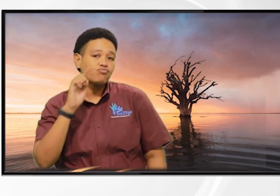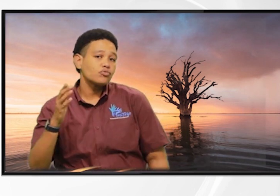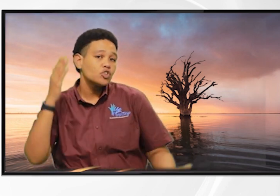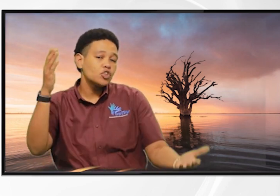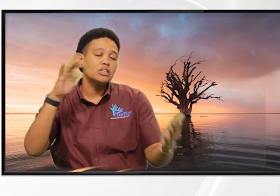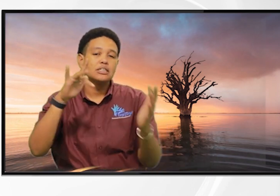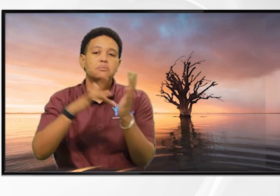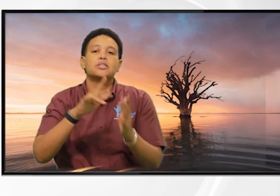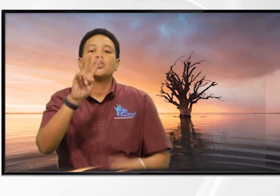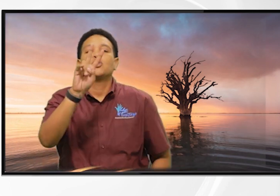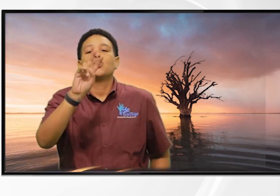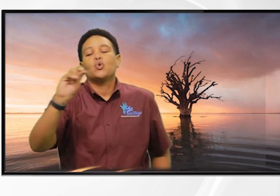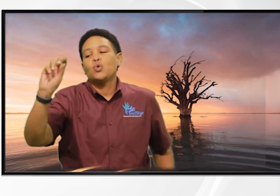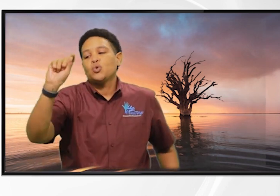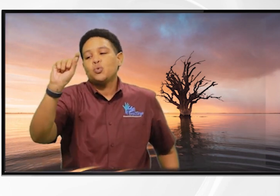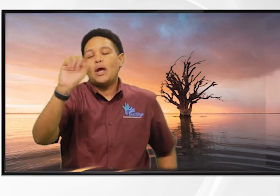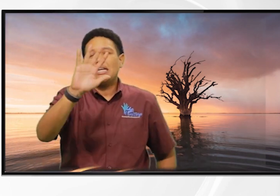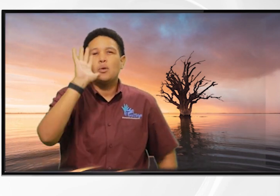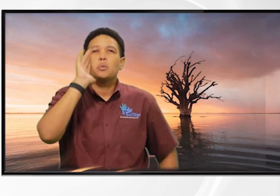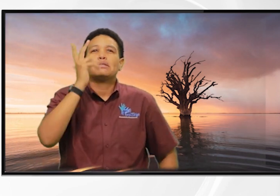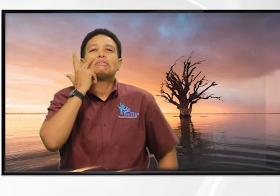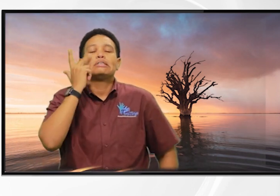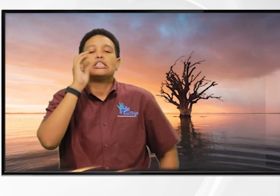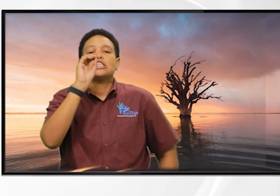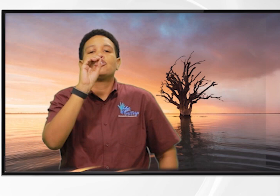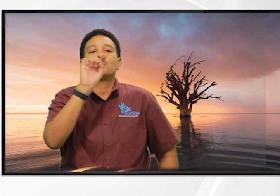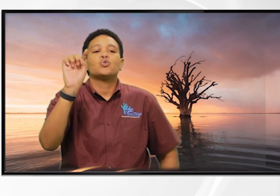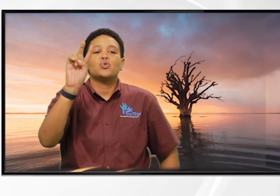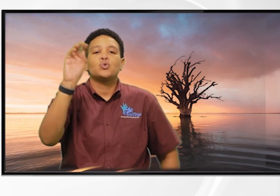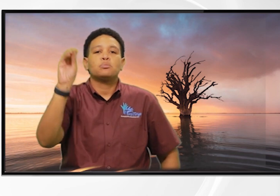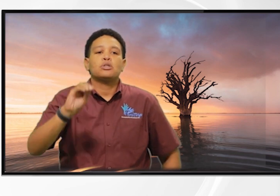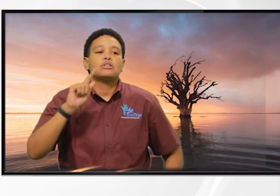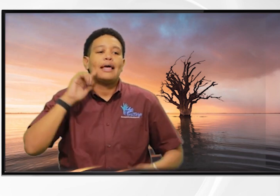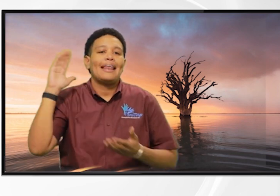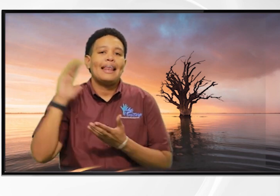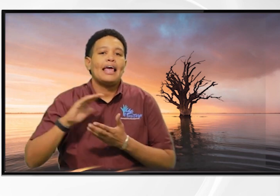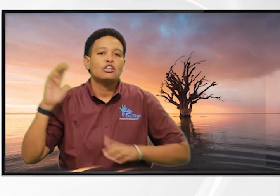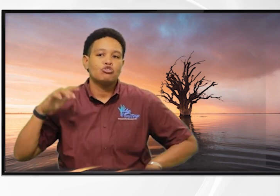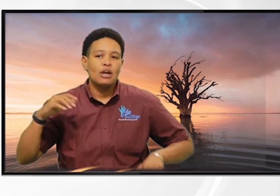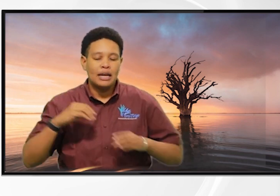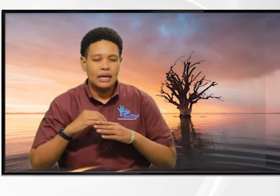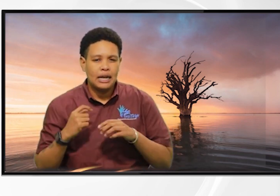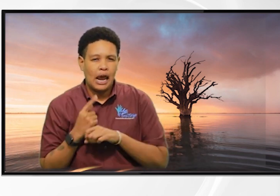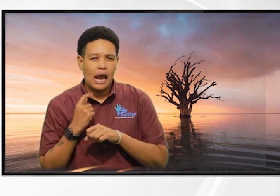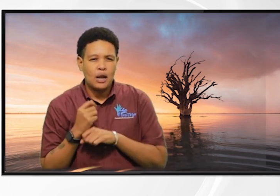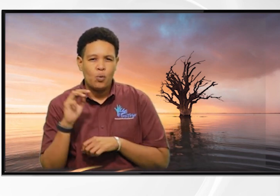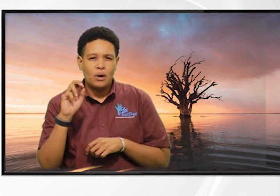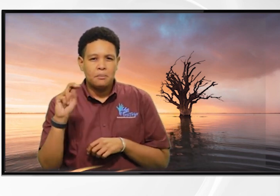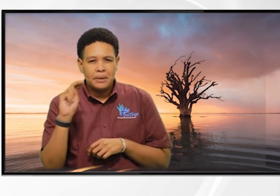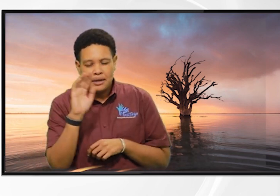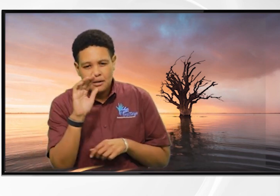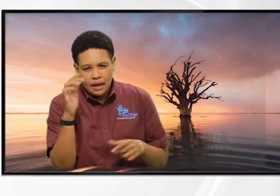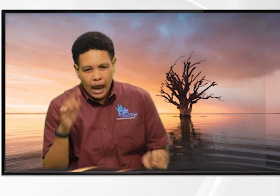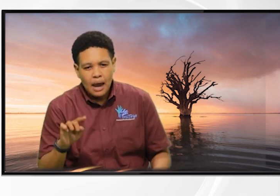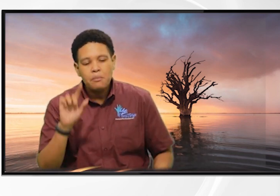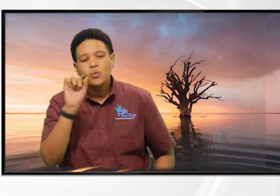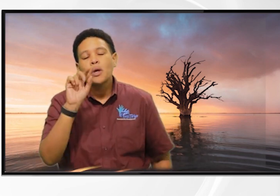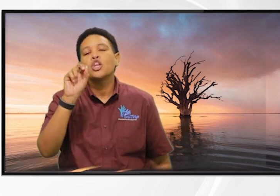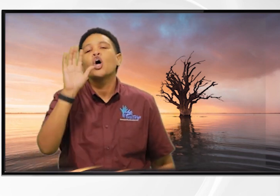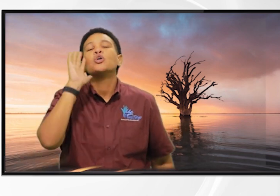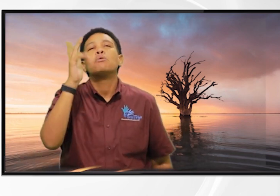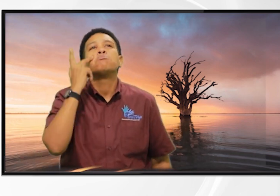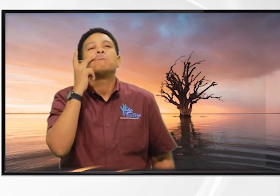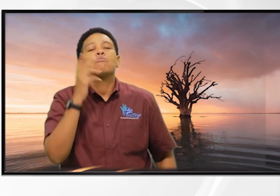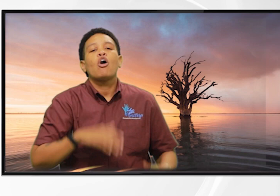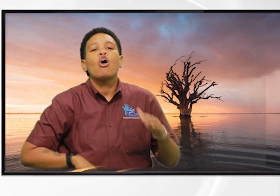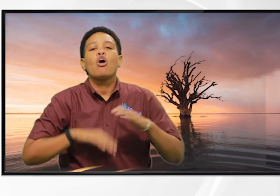that mid-2020s will see 0 to 2% less rainfall in the annual mean. The 2030s will